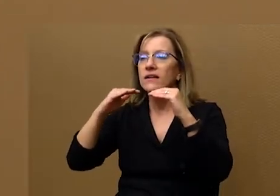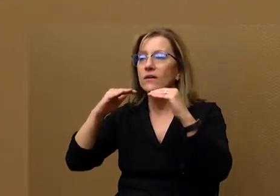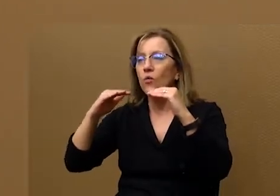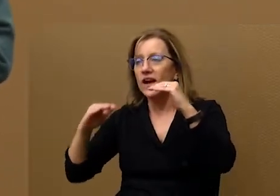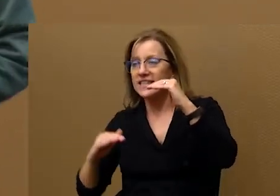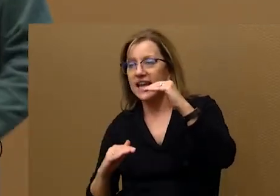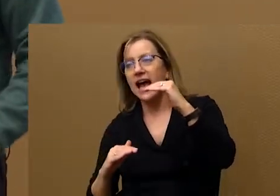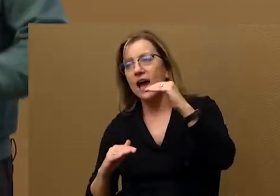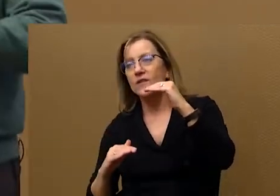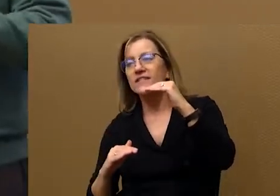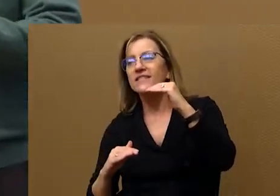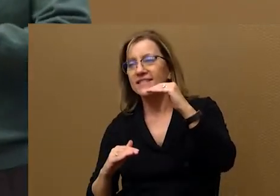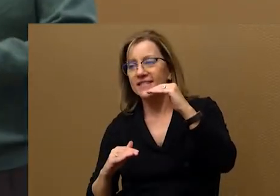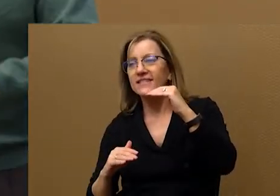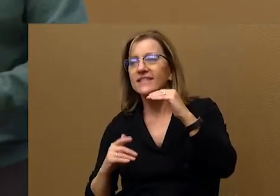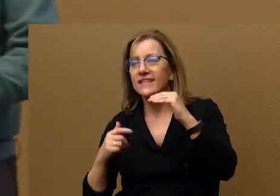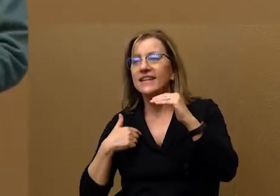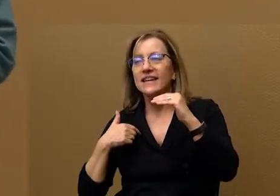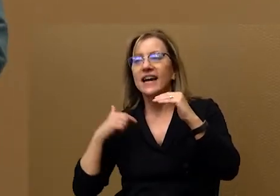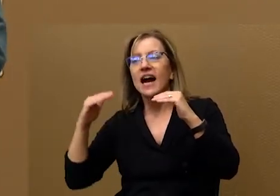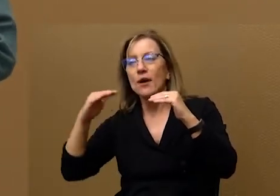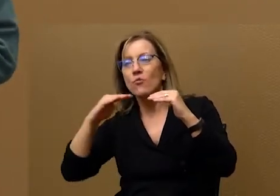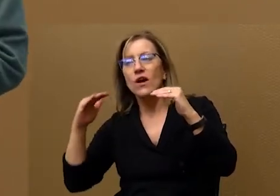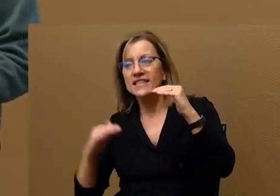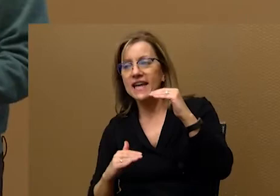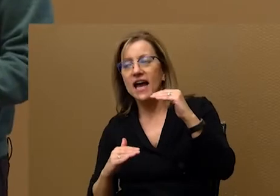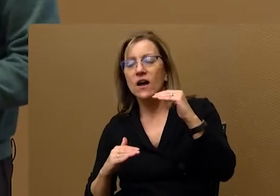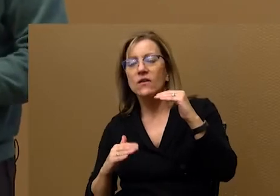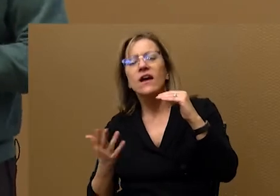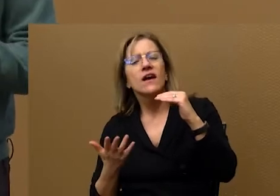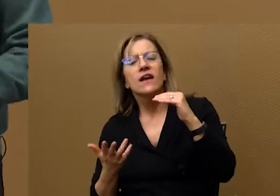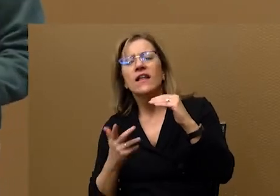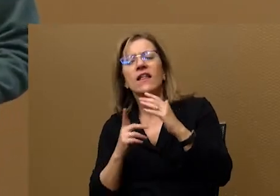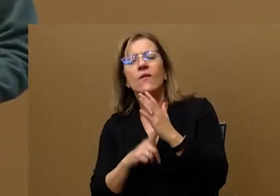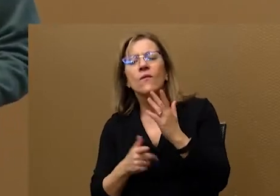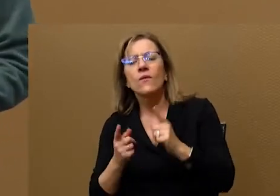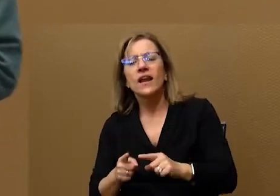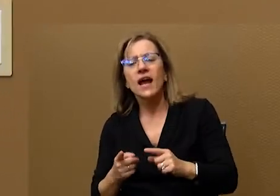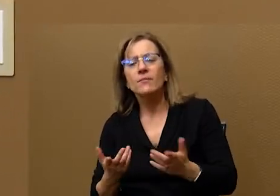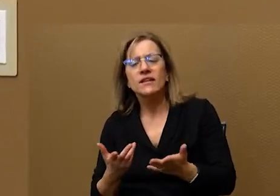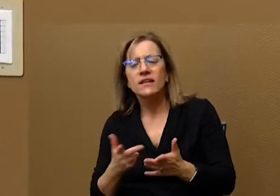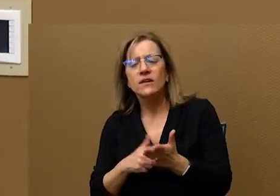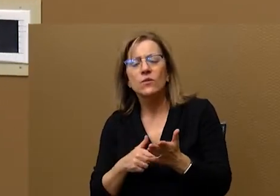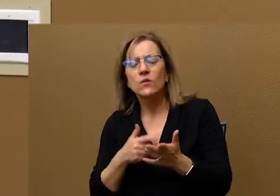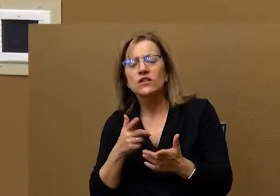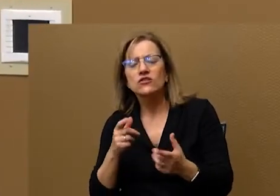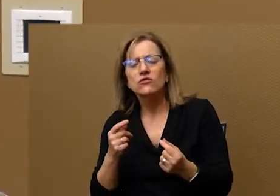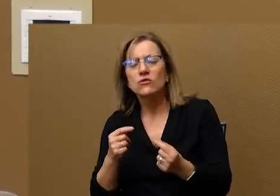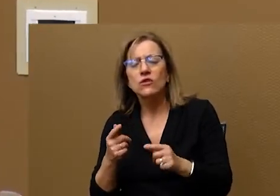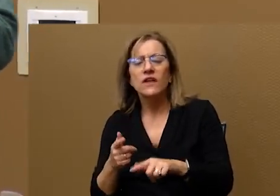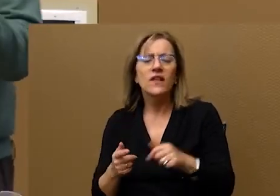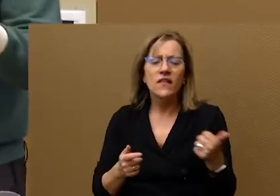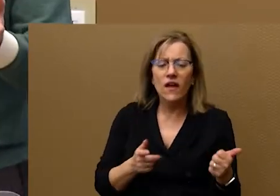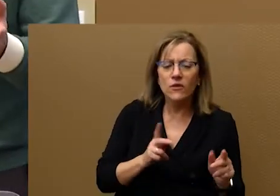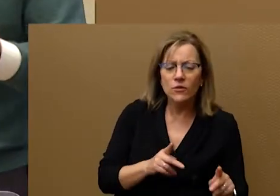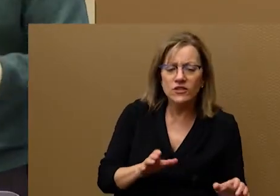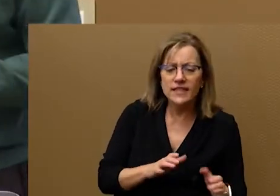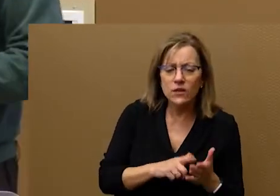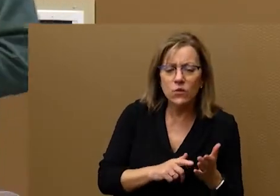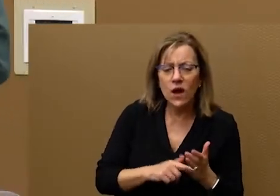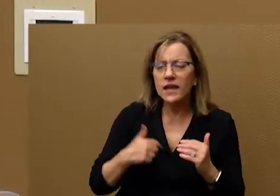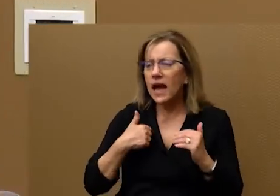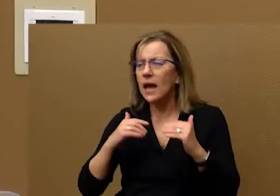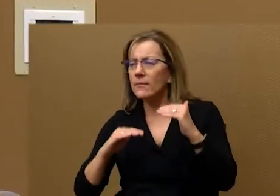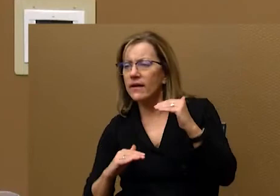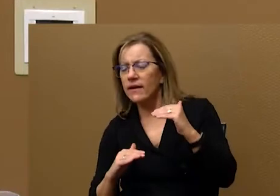really top teaching is one down. We're saying, so then what happened? And then you did what? And then that other person did what? And then how did they feel? And